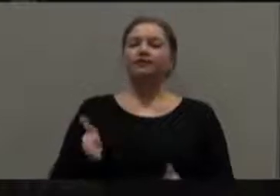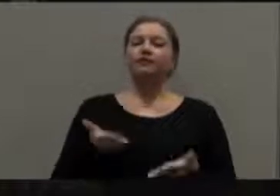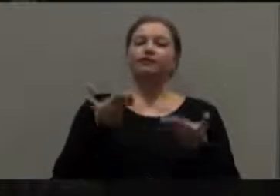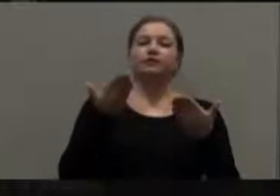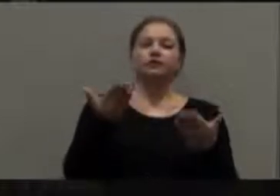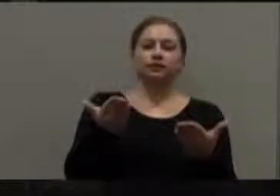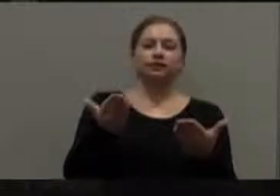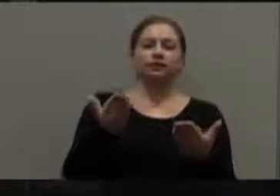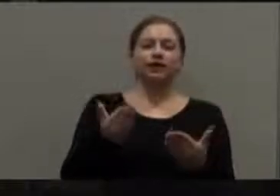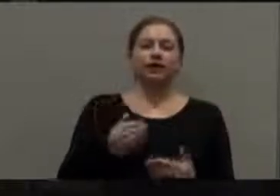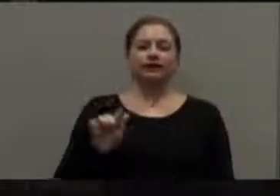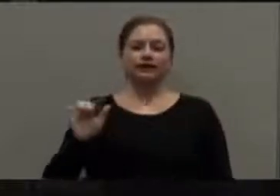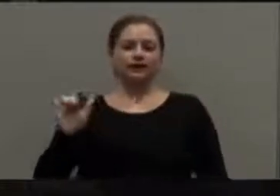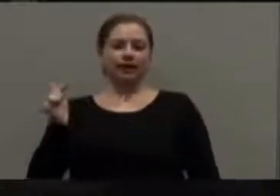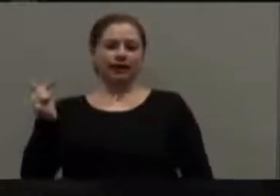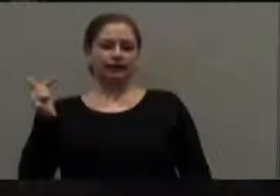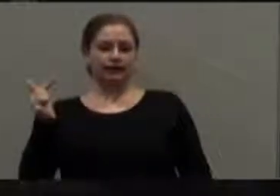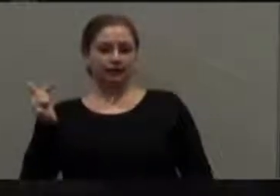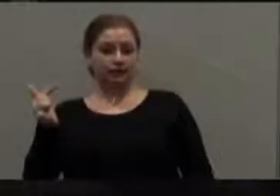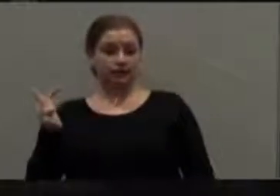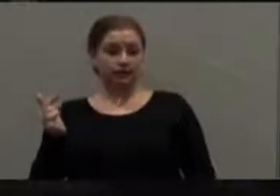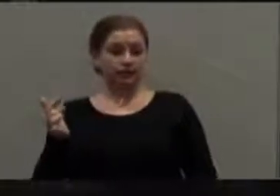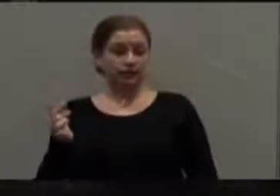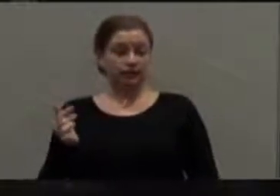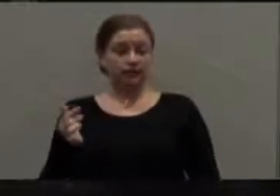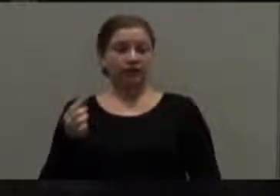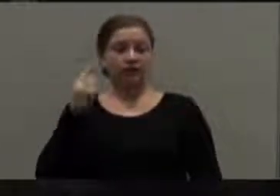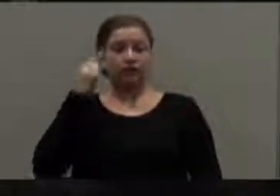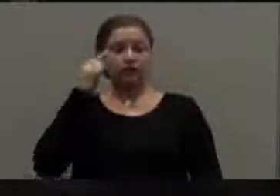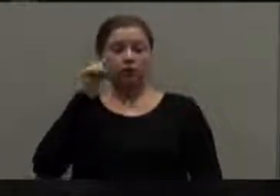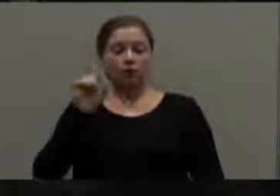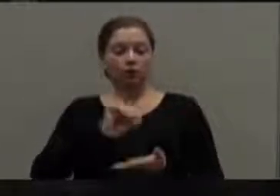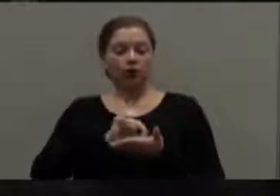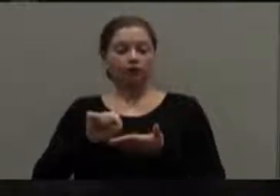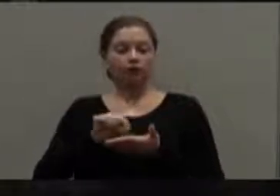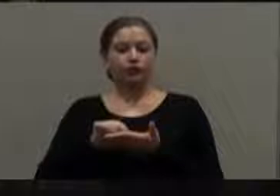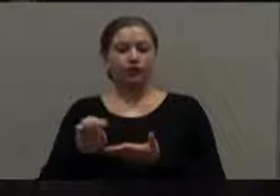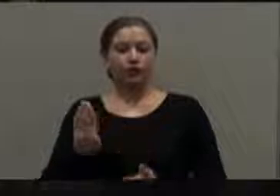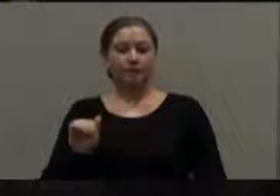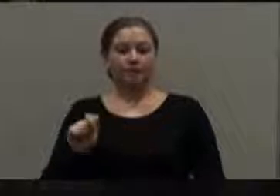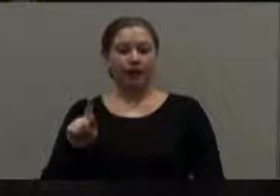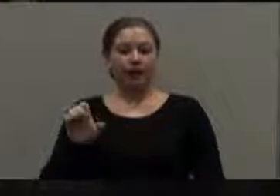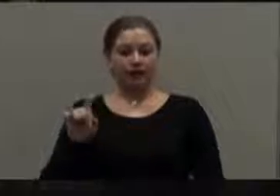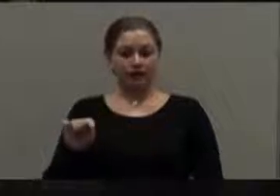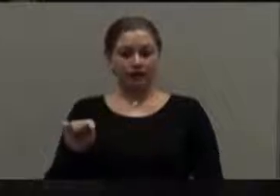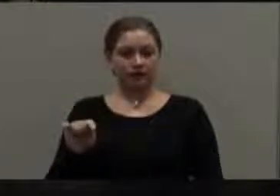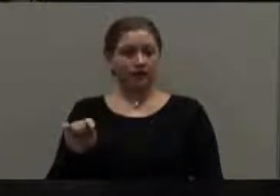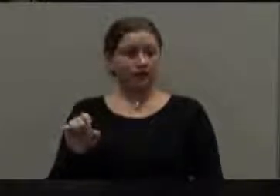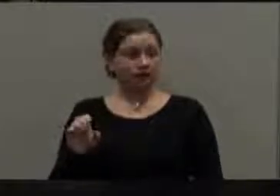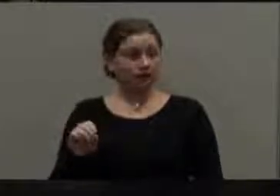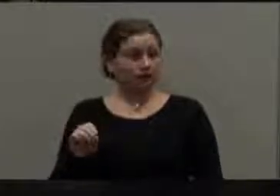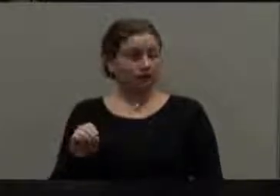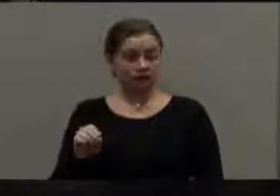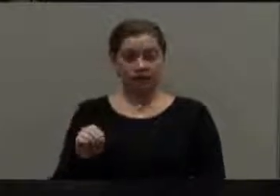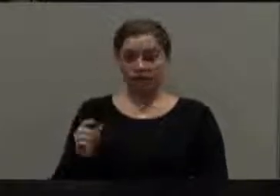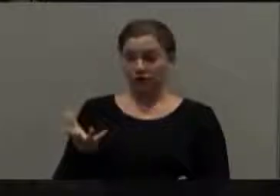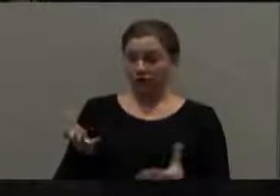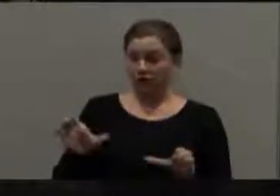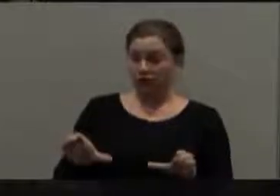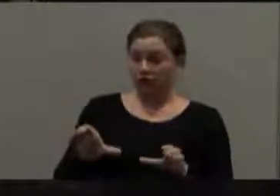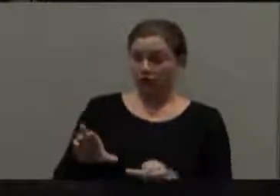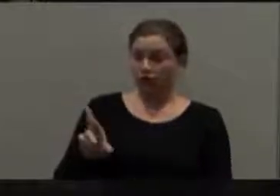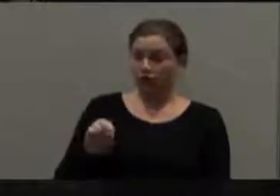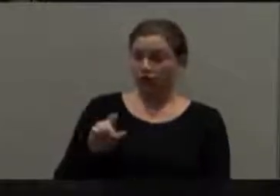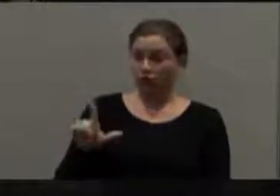Satterfield and a second by Ms. Babb to do it by written ballot. So Ms. Coatney, do you want to do a roll call